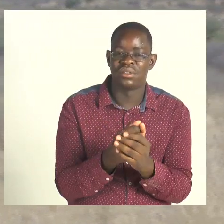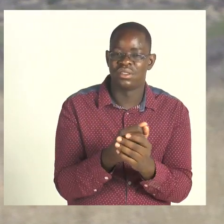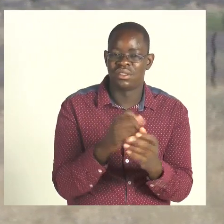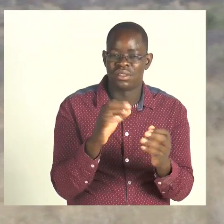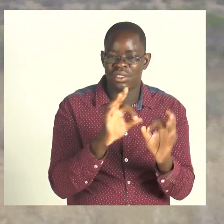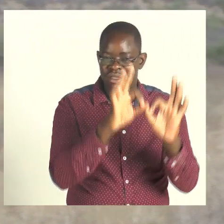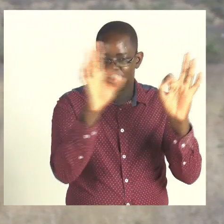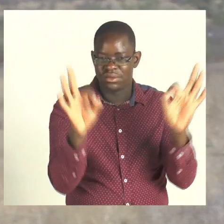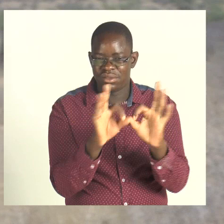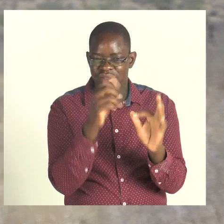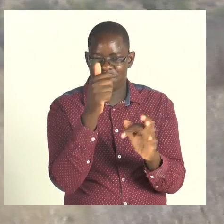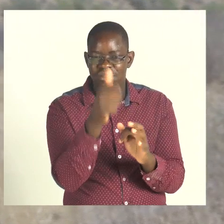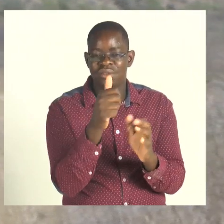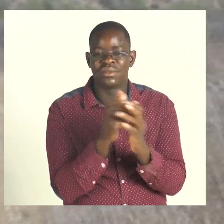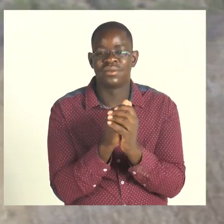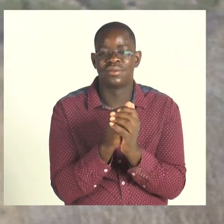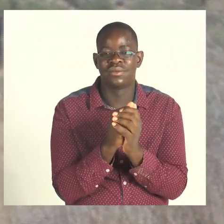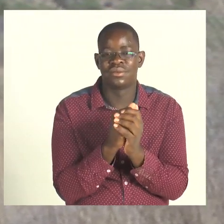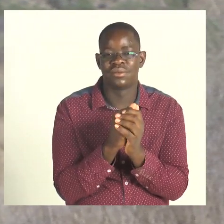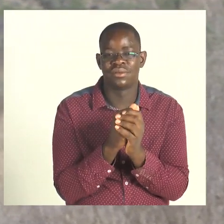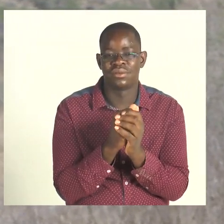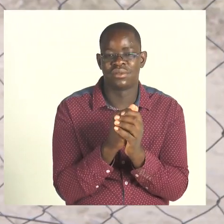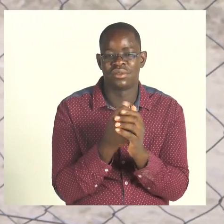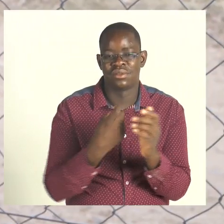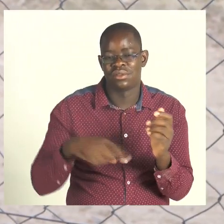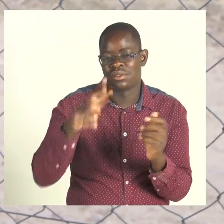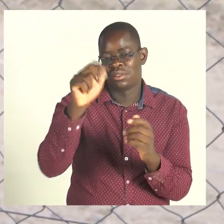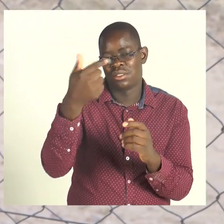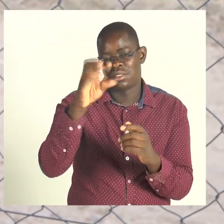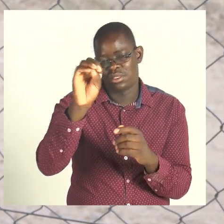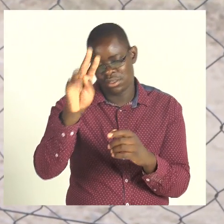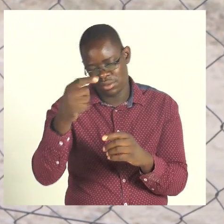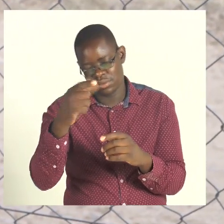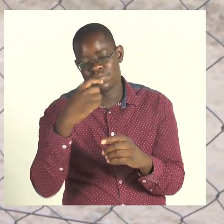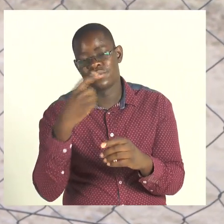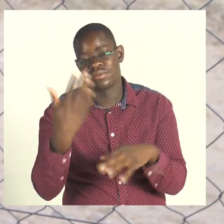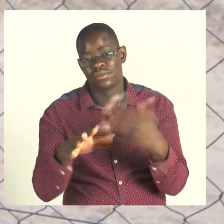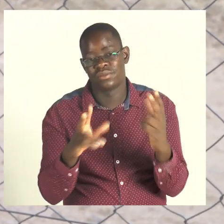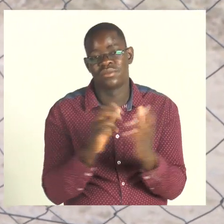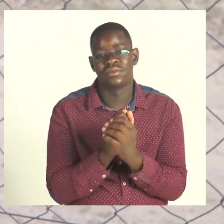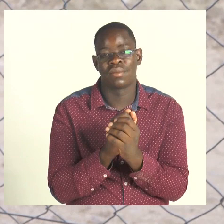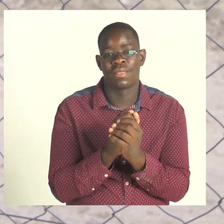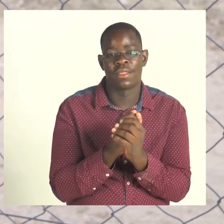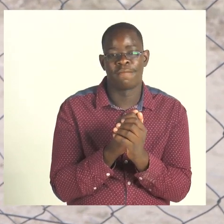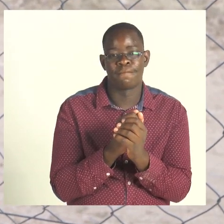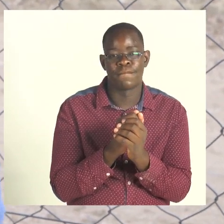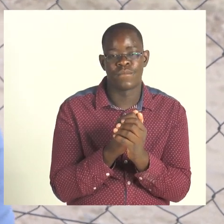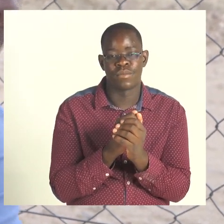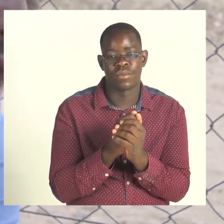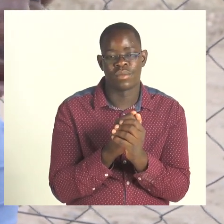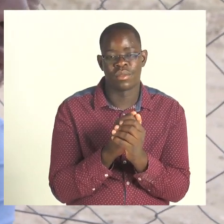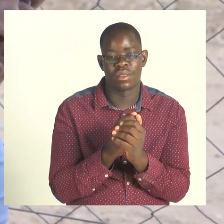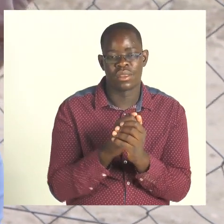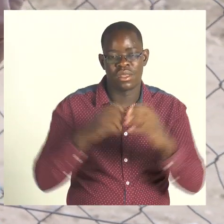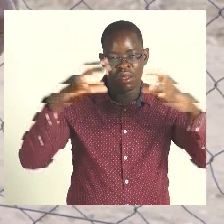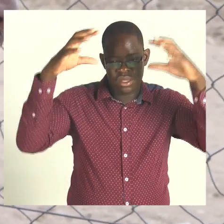good. And I'll apply what Nangolo said about land reclamation. Well, that is if the